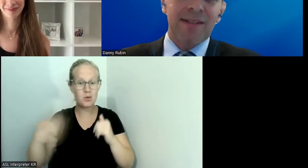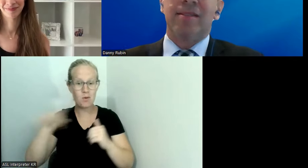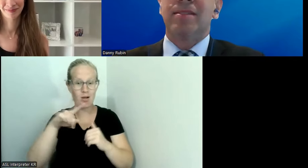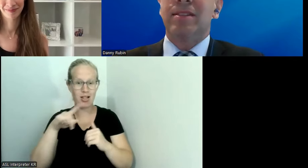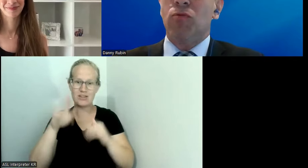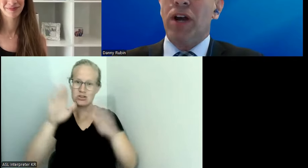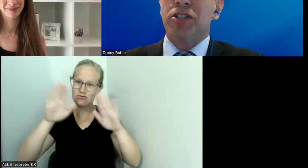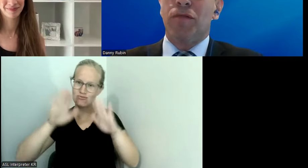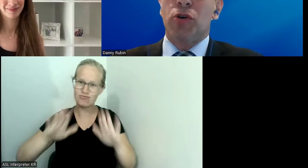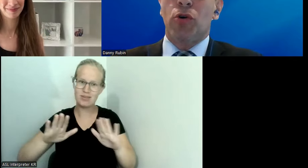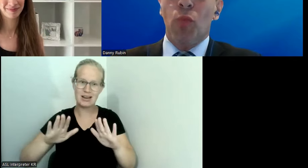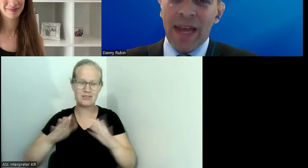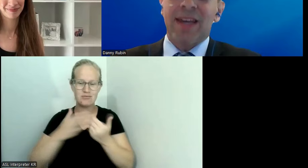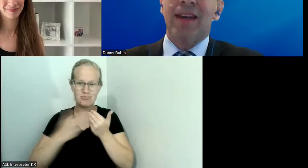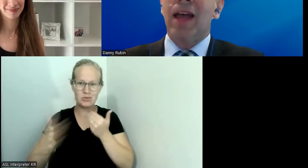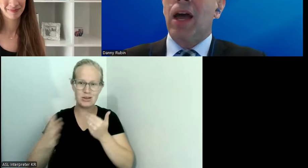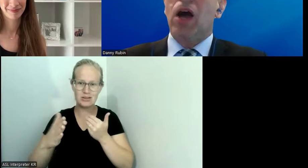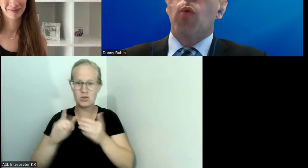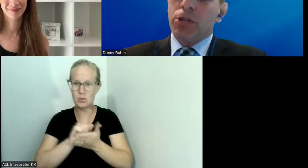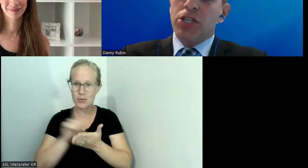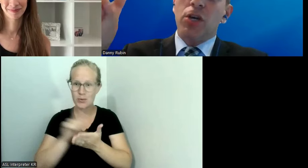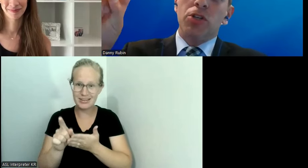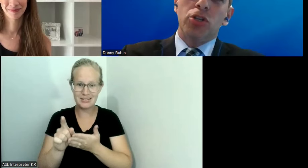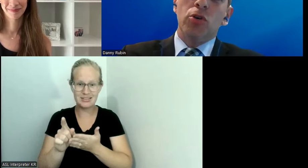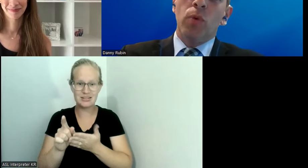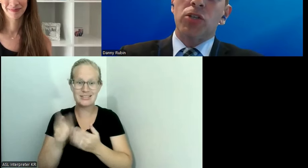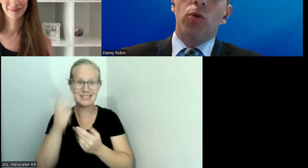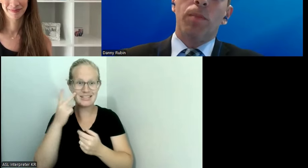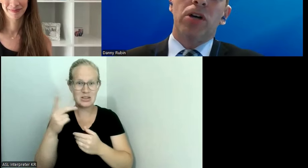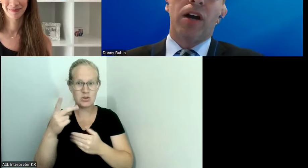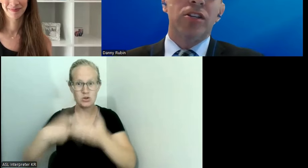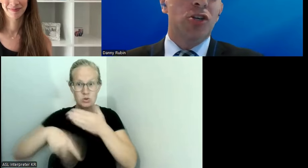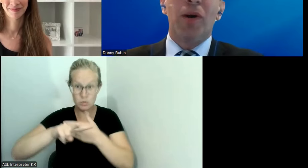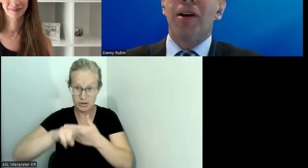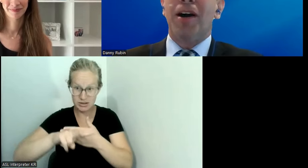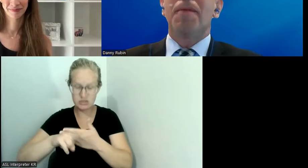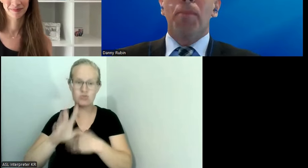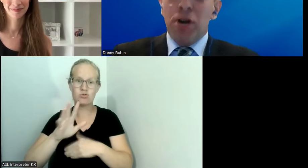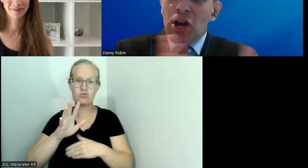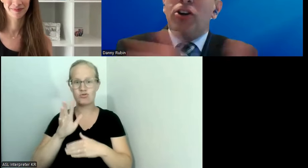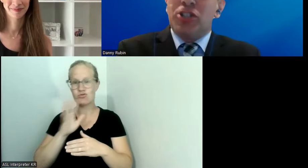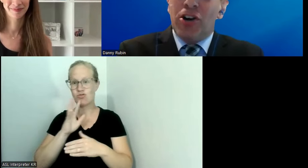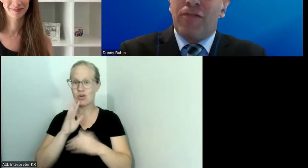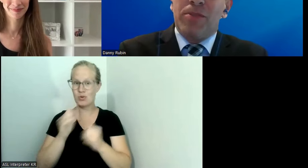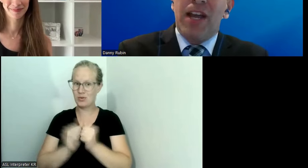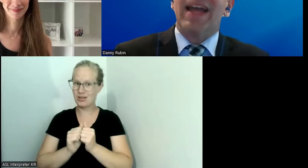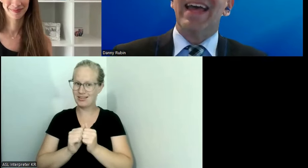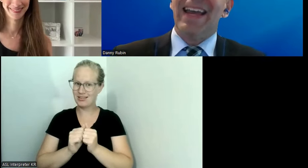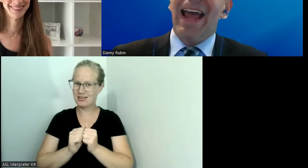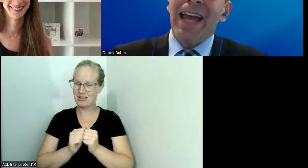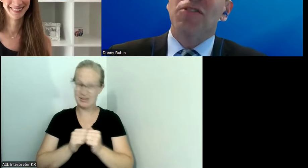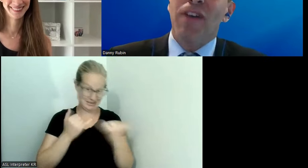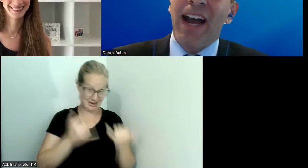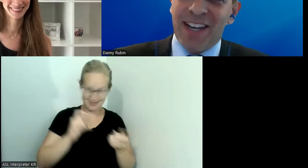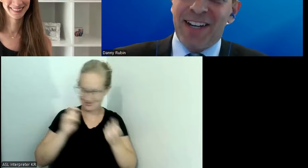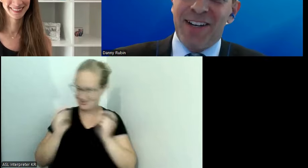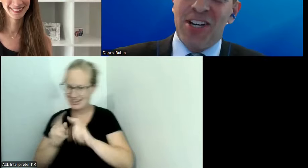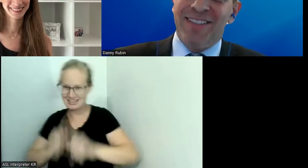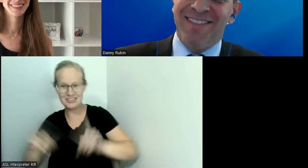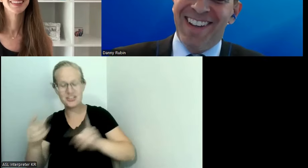great rest of your week. We will see you in two weeks. We'll be talking to a pretty hard turn from today, an